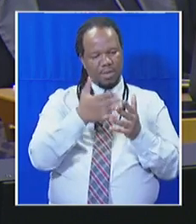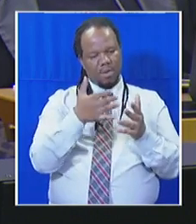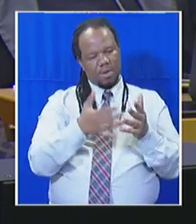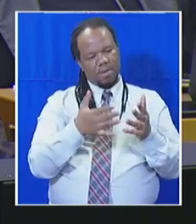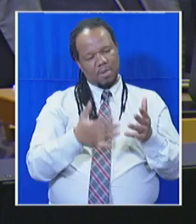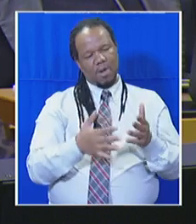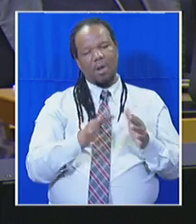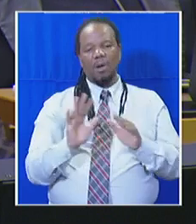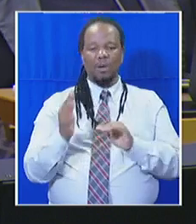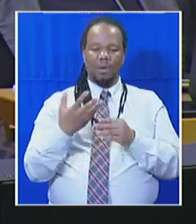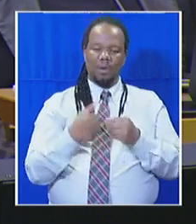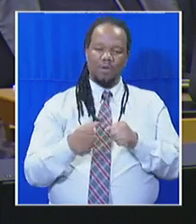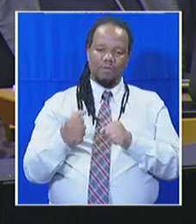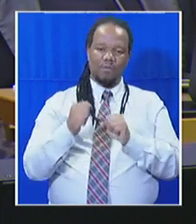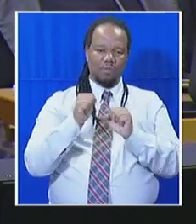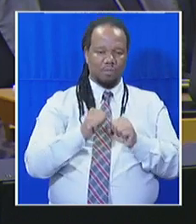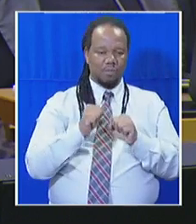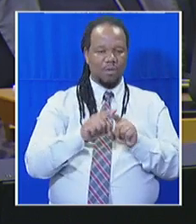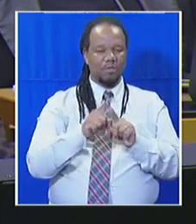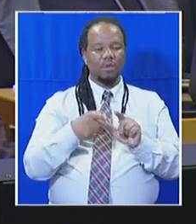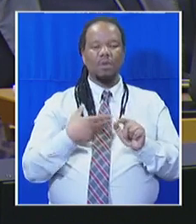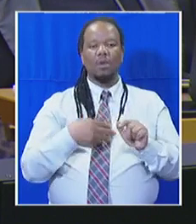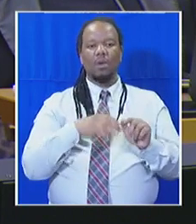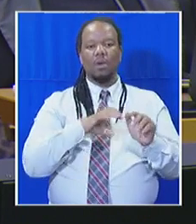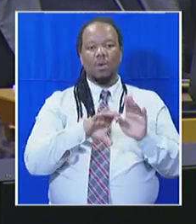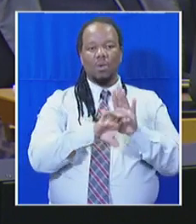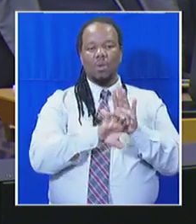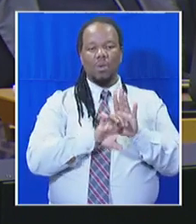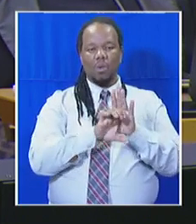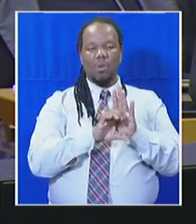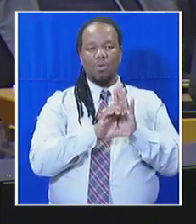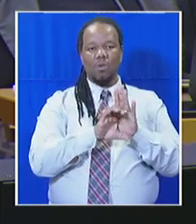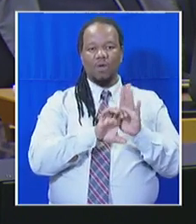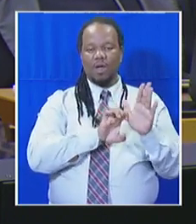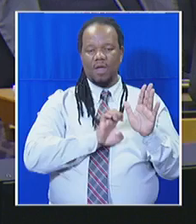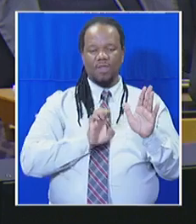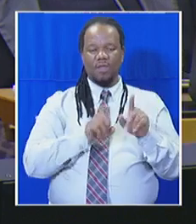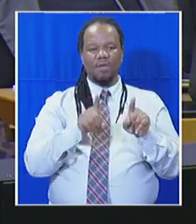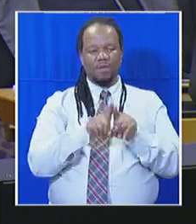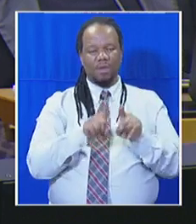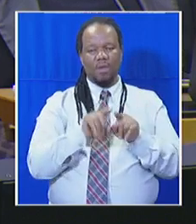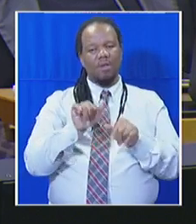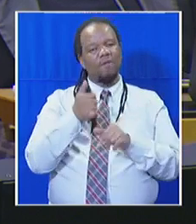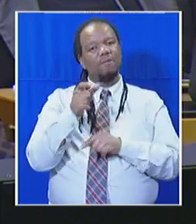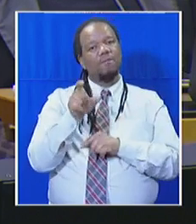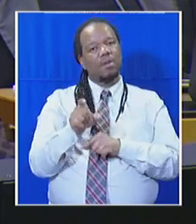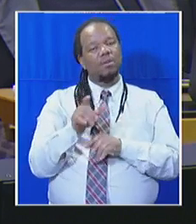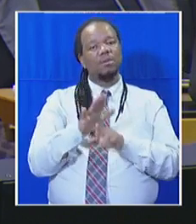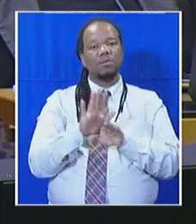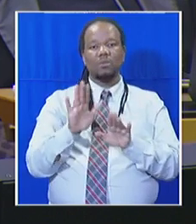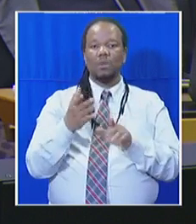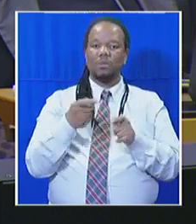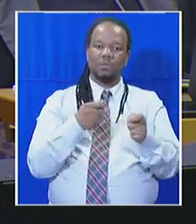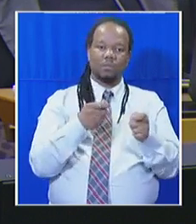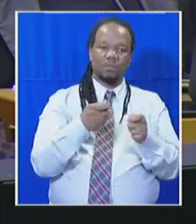agreements, together with the Code of Ethics that bind all professional bodies and persons, regulate the relationship between the employer